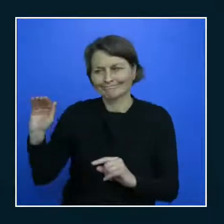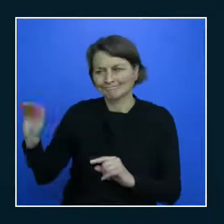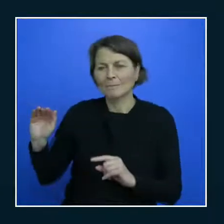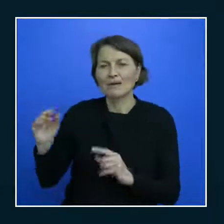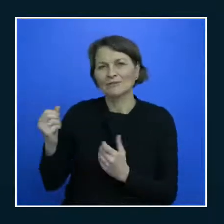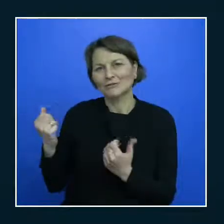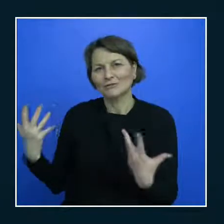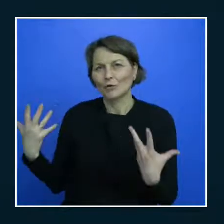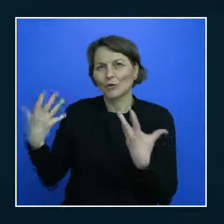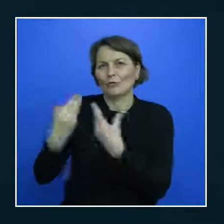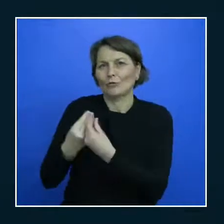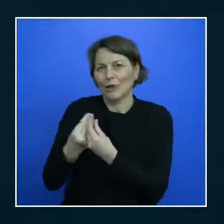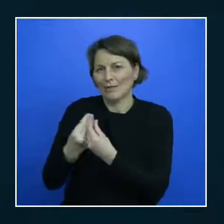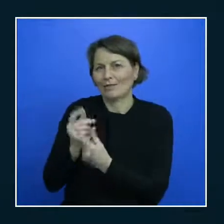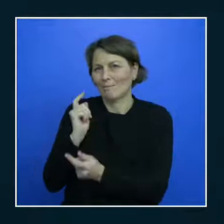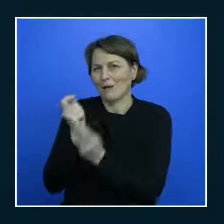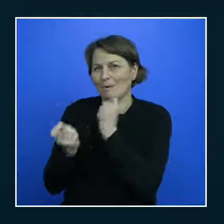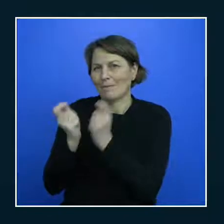Here's.